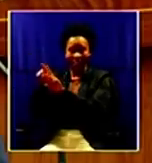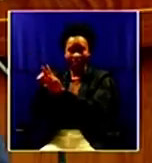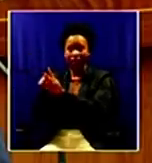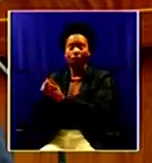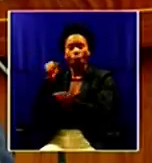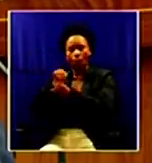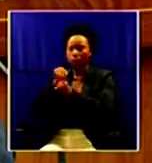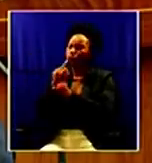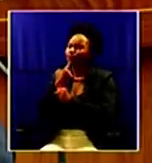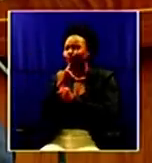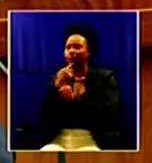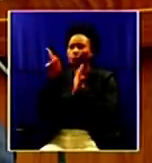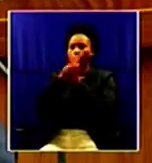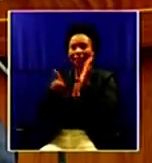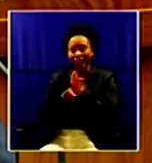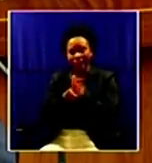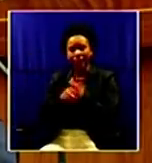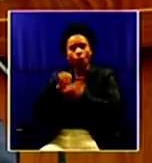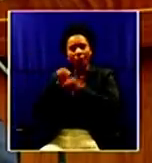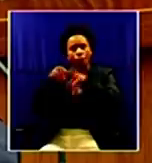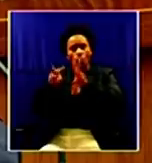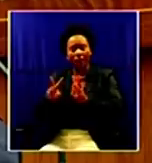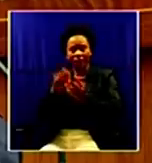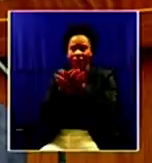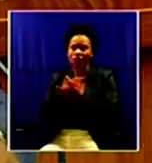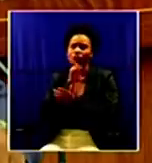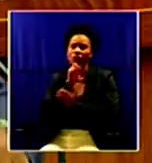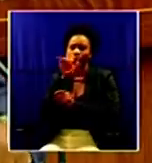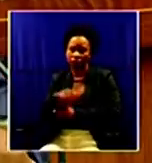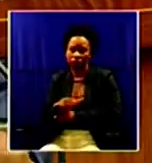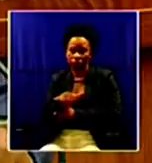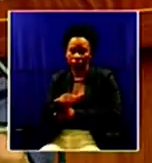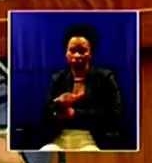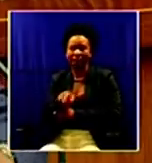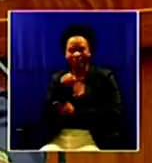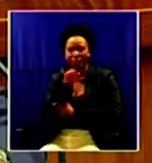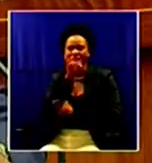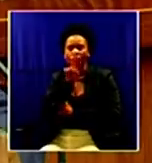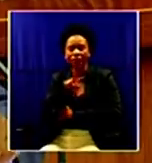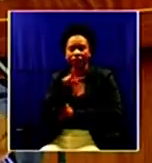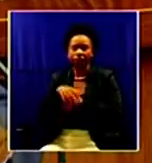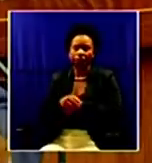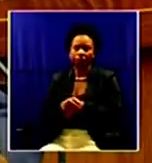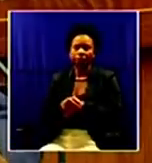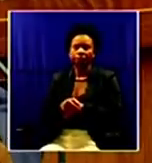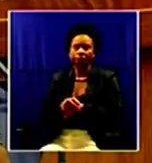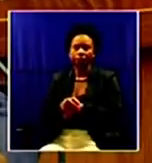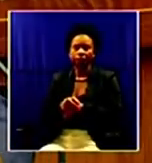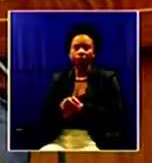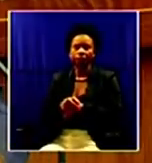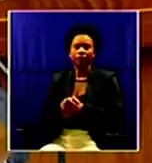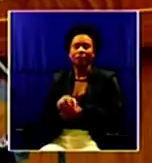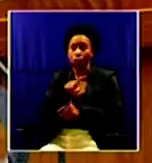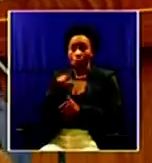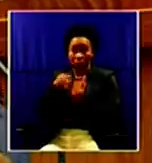options that will be detailed in the medium-term budget policy statement. What this means is that deserving